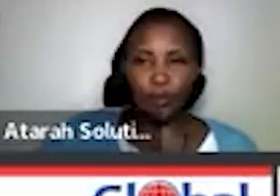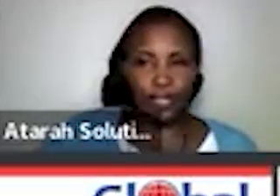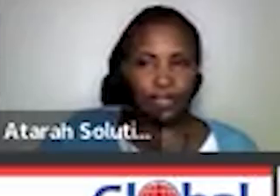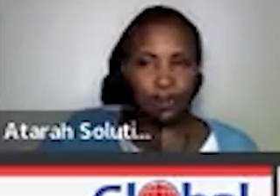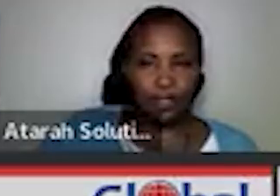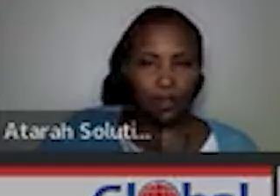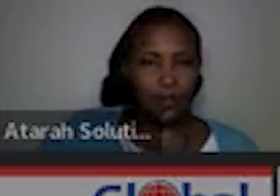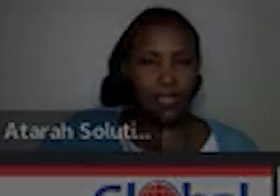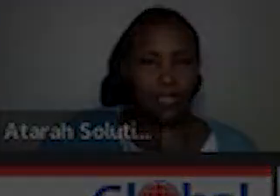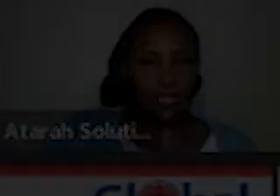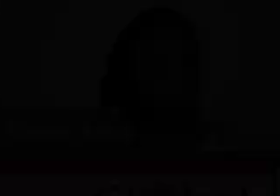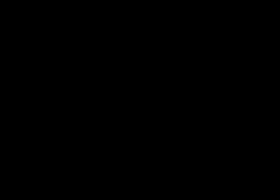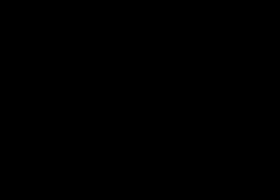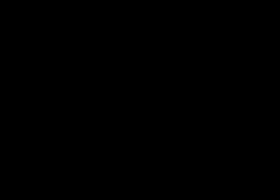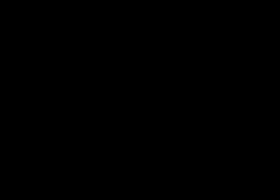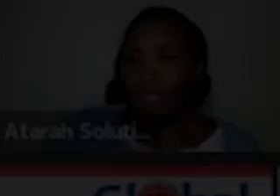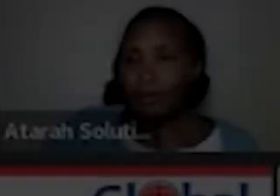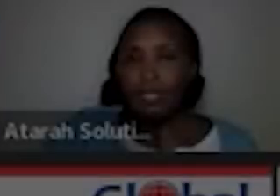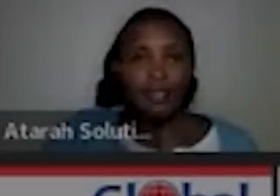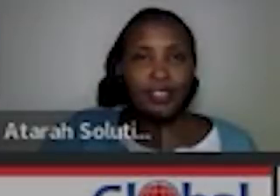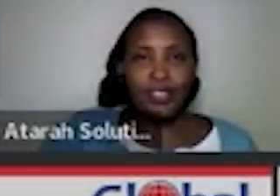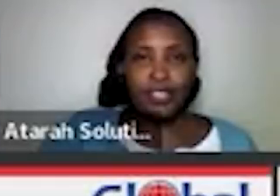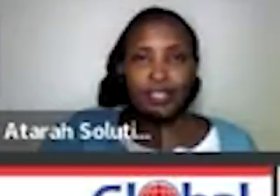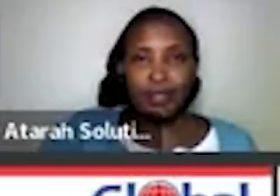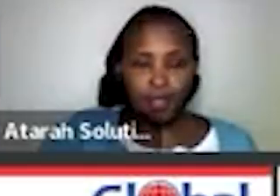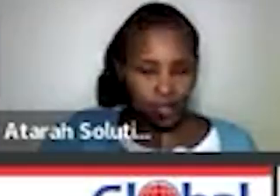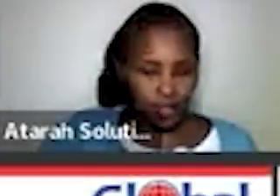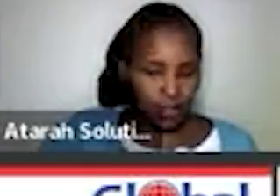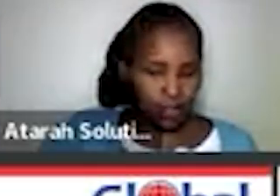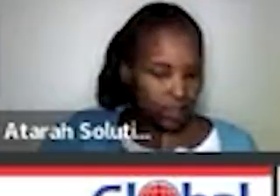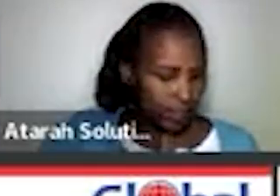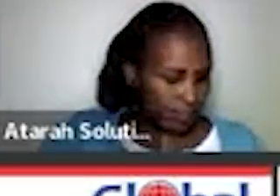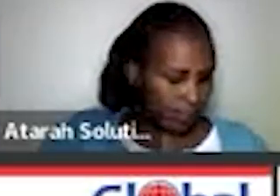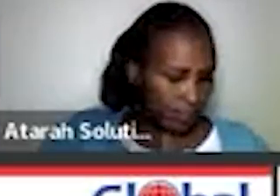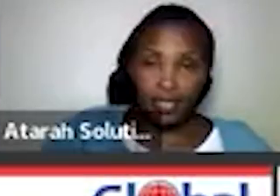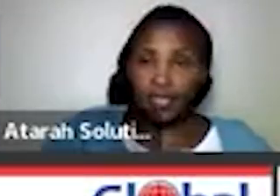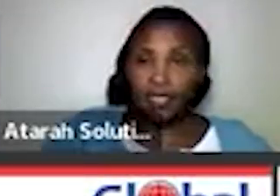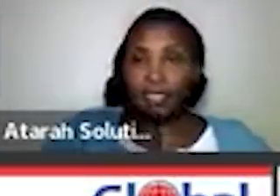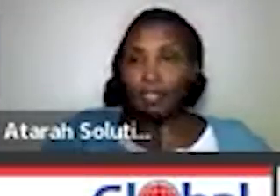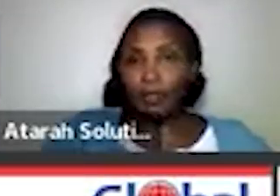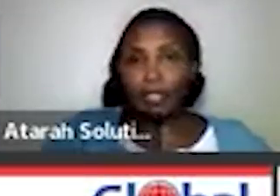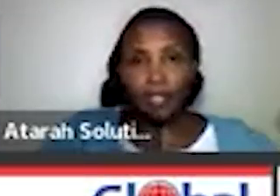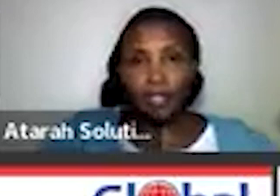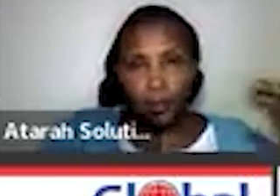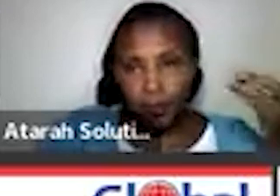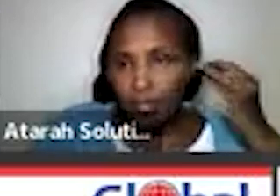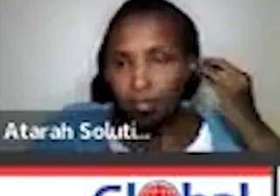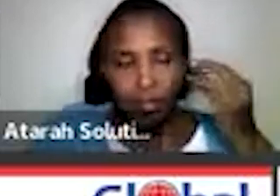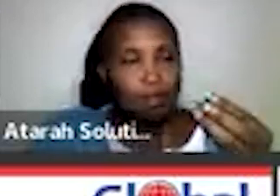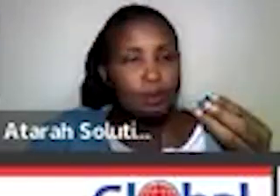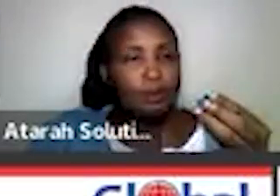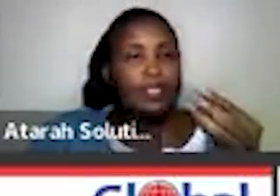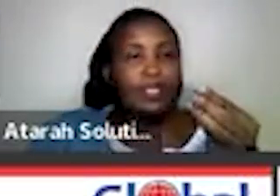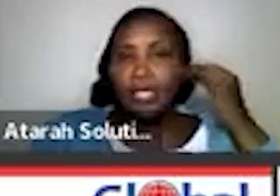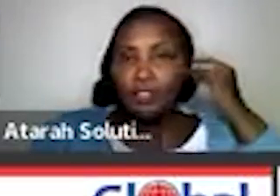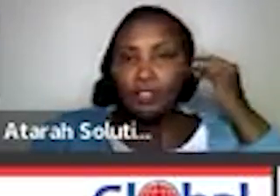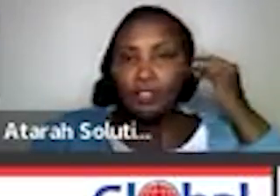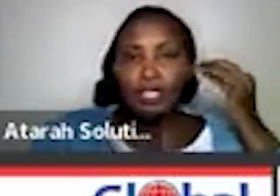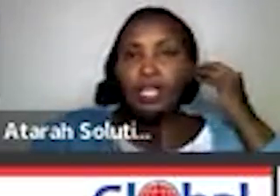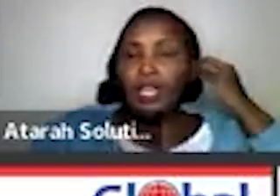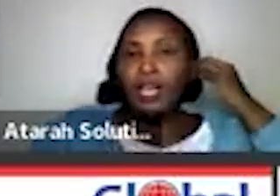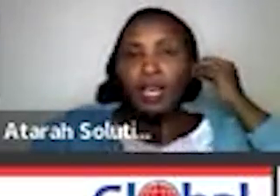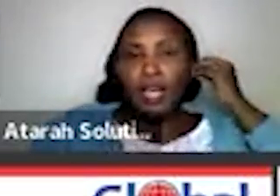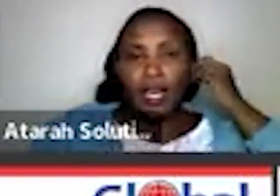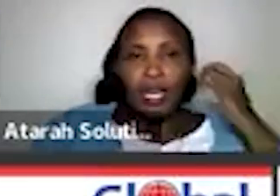has put for us on this presentation. That was Sarah. She's gonna join us shortly. She has an issue with her network, but she's logging on with a different